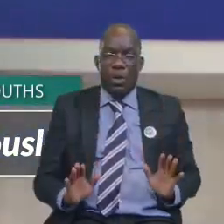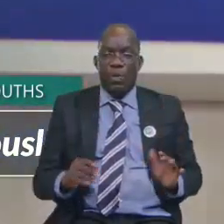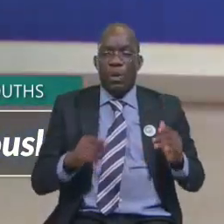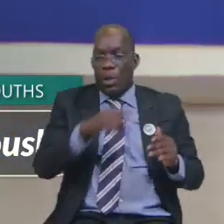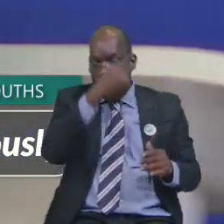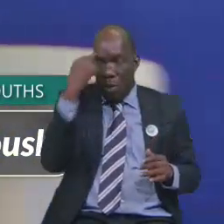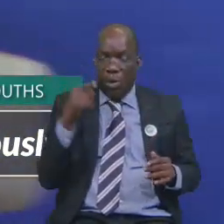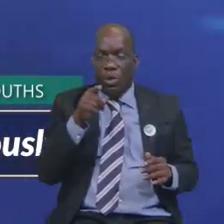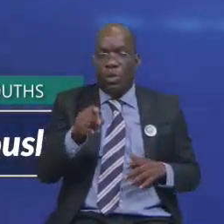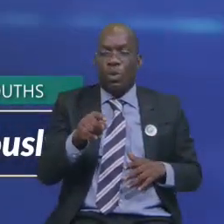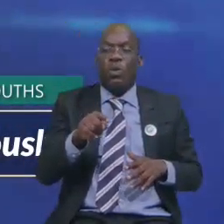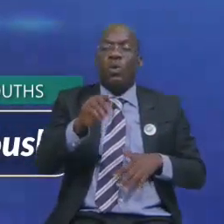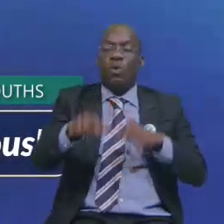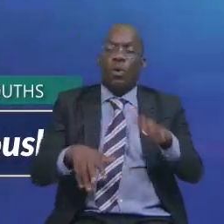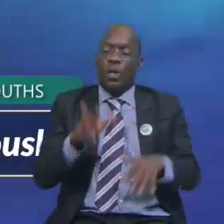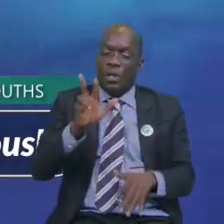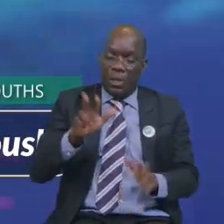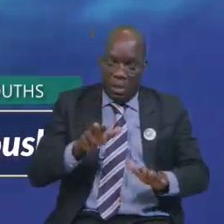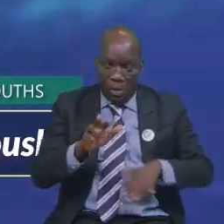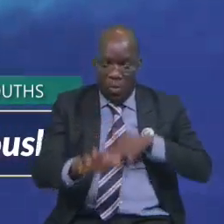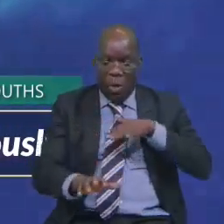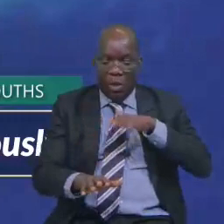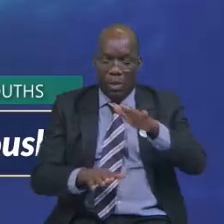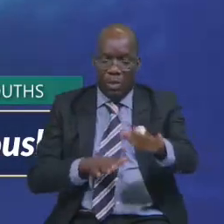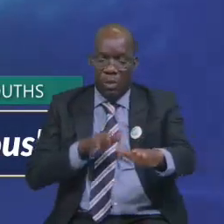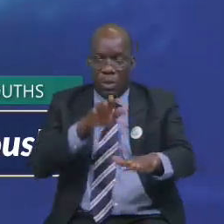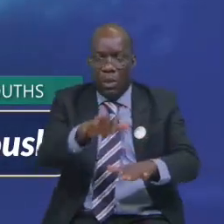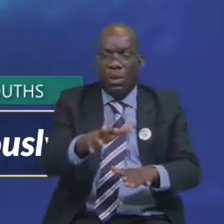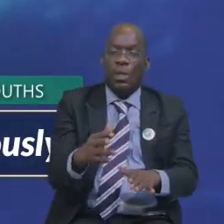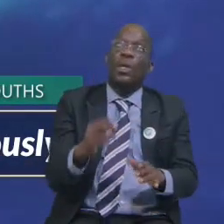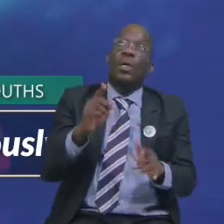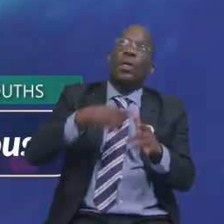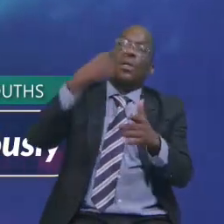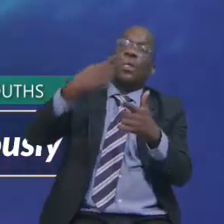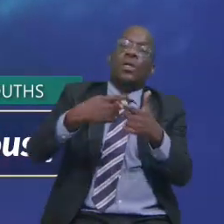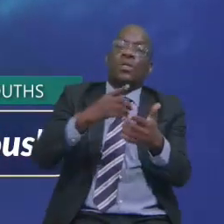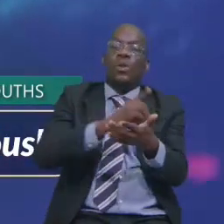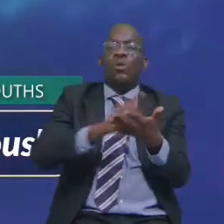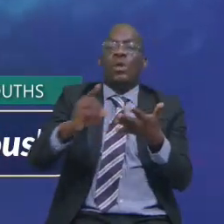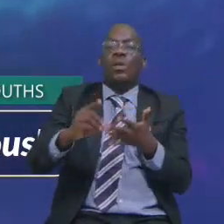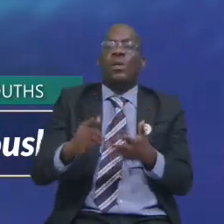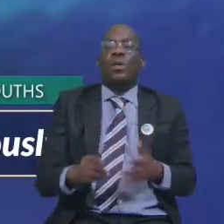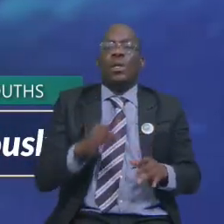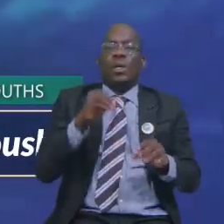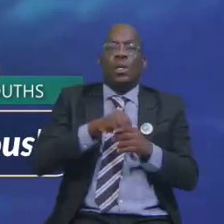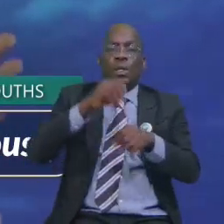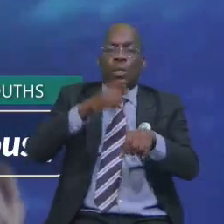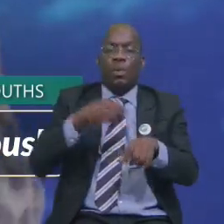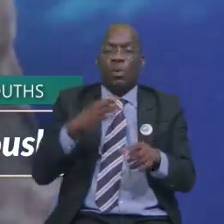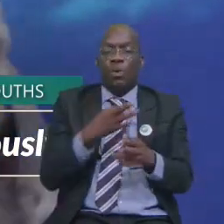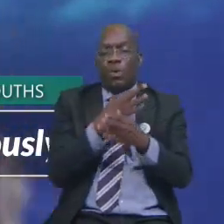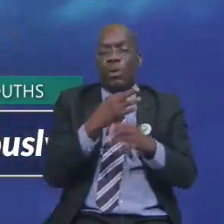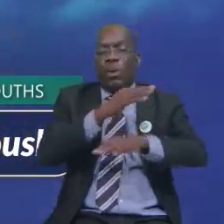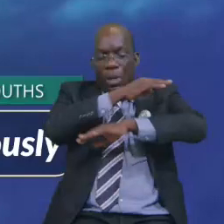you've taken three steps forward, and then the following week in your time of resting and time of, you know,